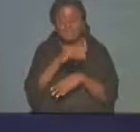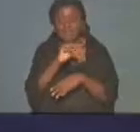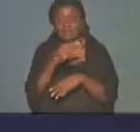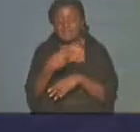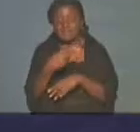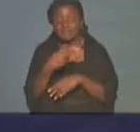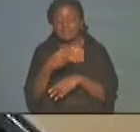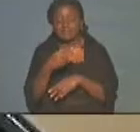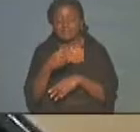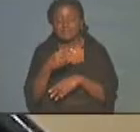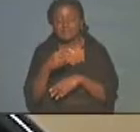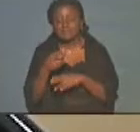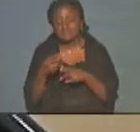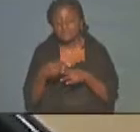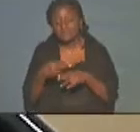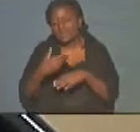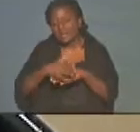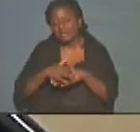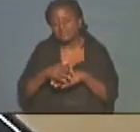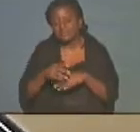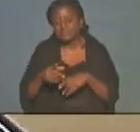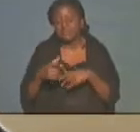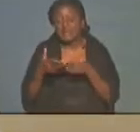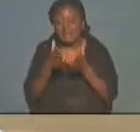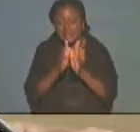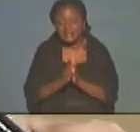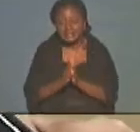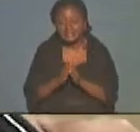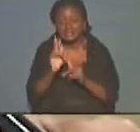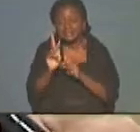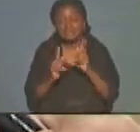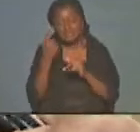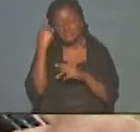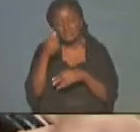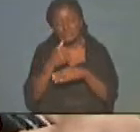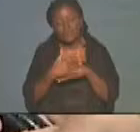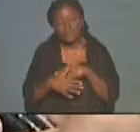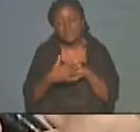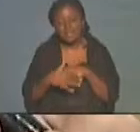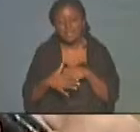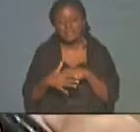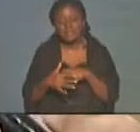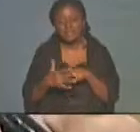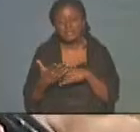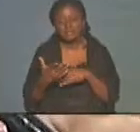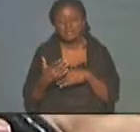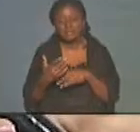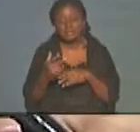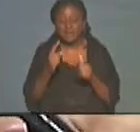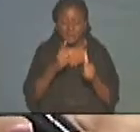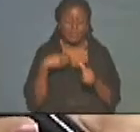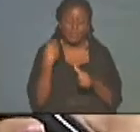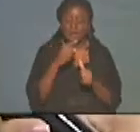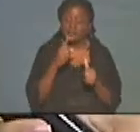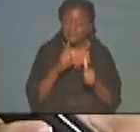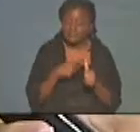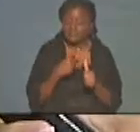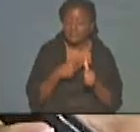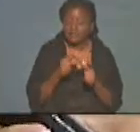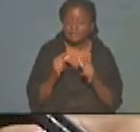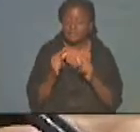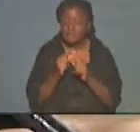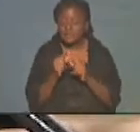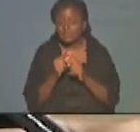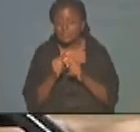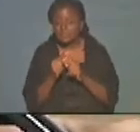blood. We made it very clear in the initial statements that the PHA and the